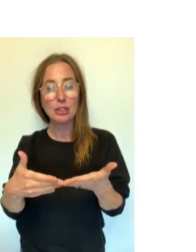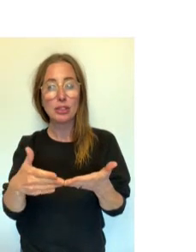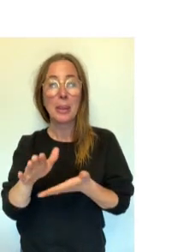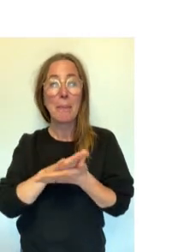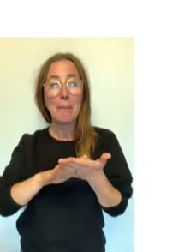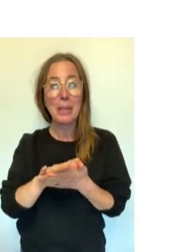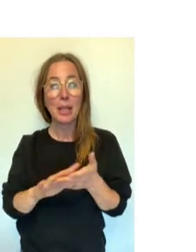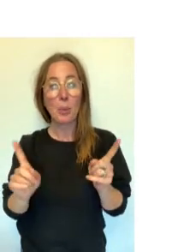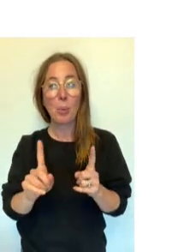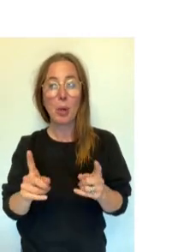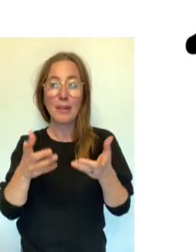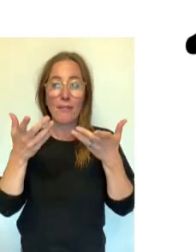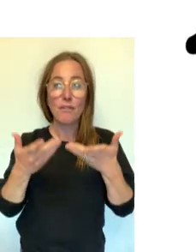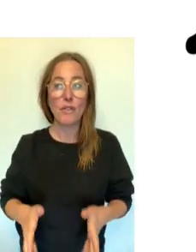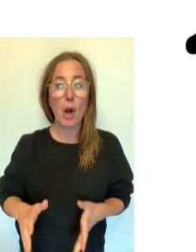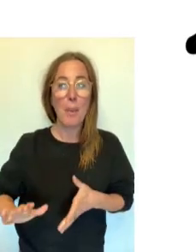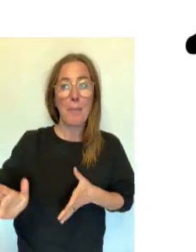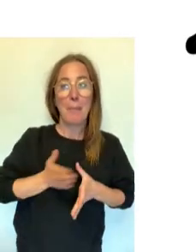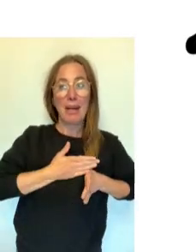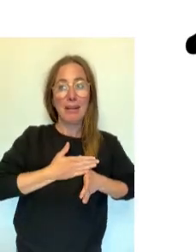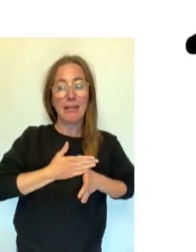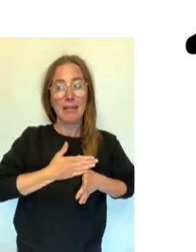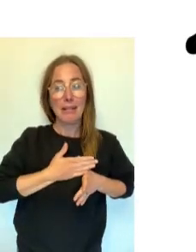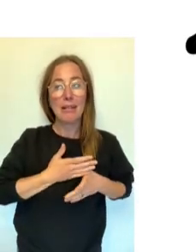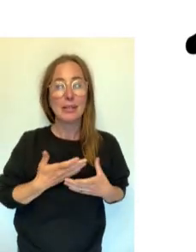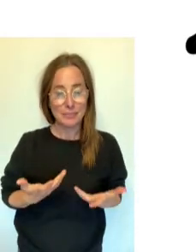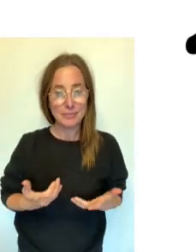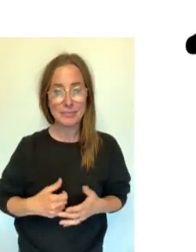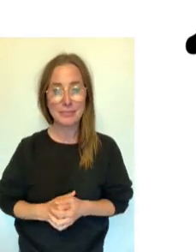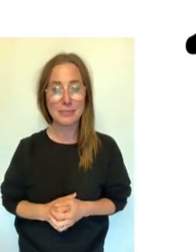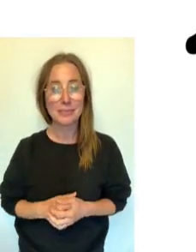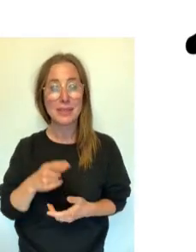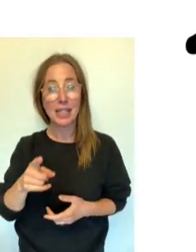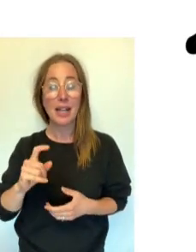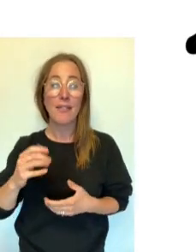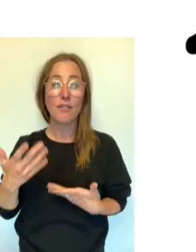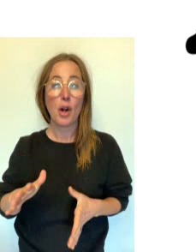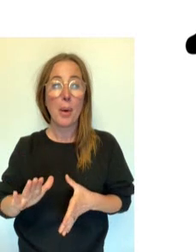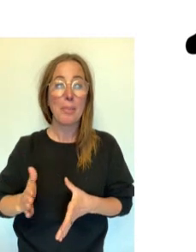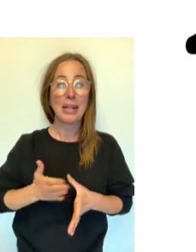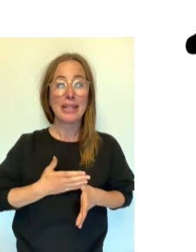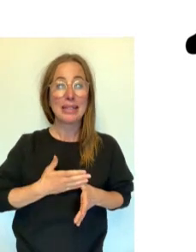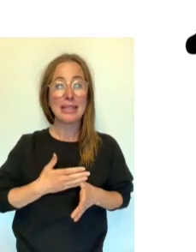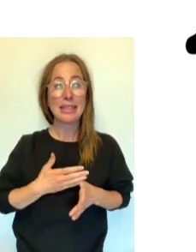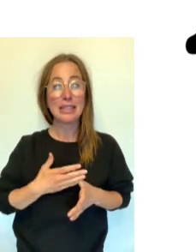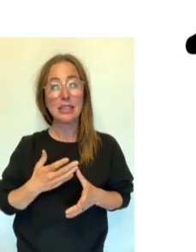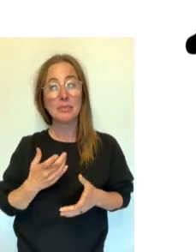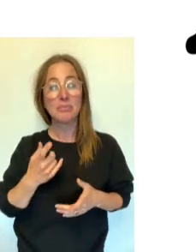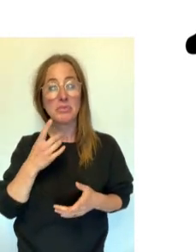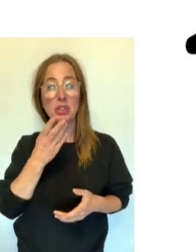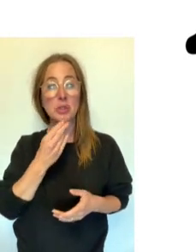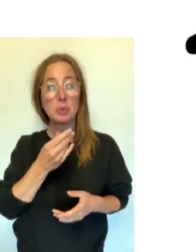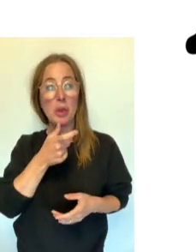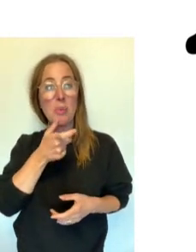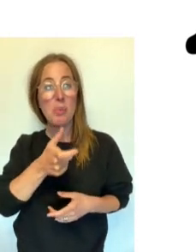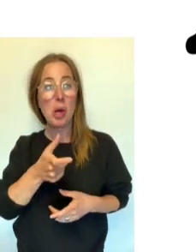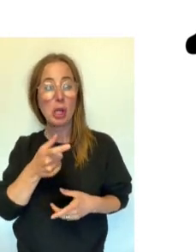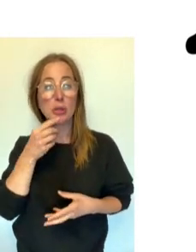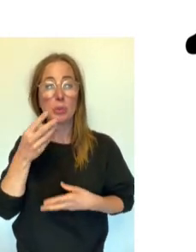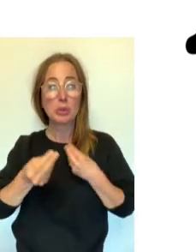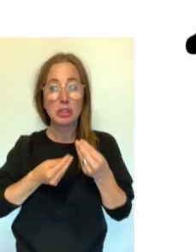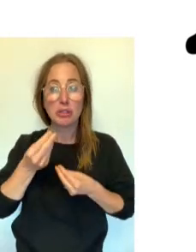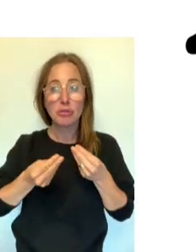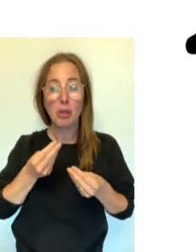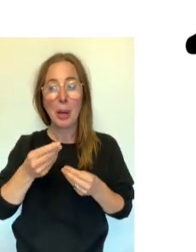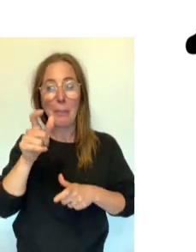origin, and is used to refer to humans, other animals or plants, which have been in a region or country from the